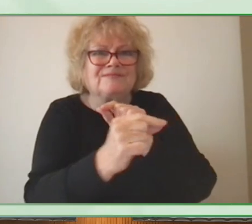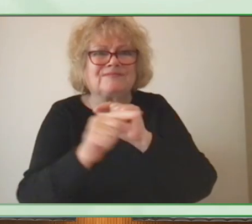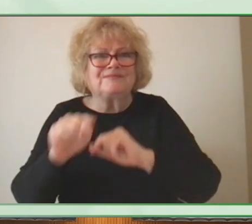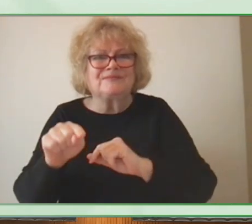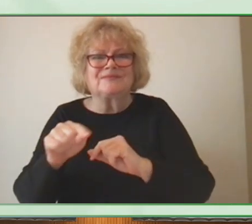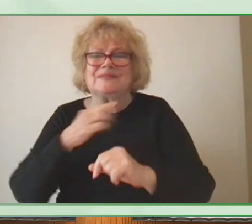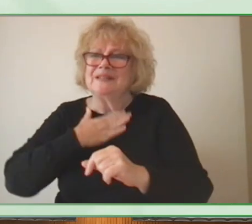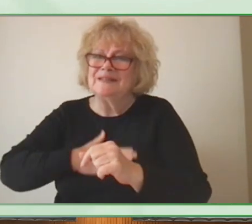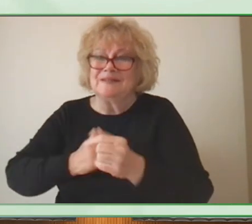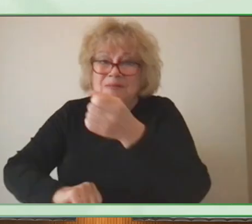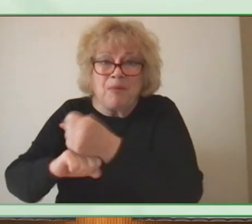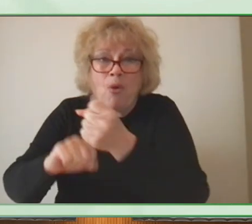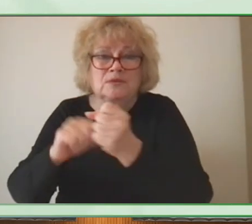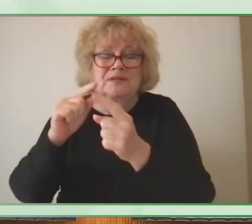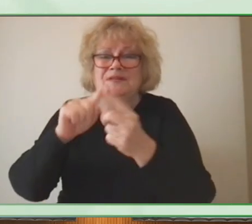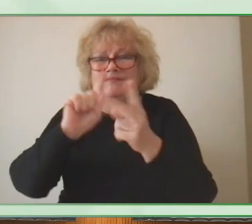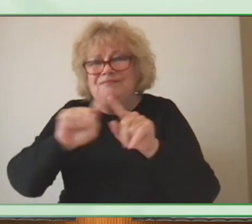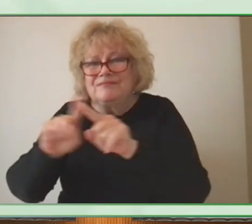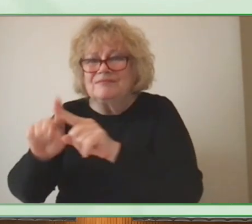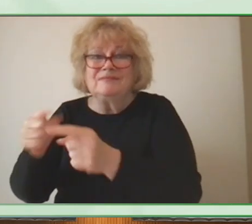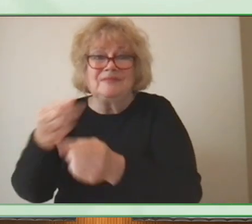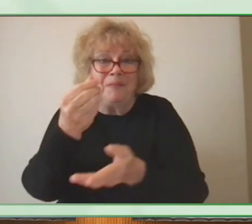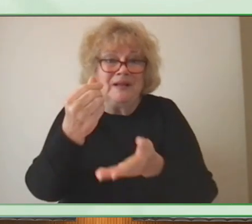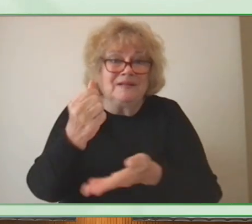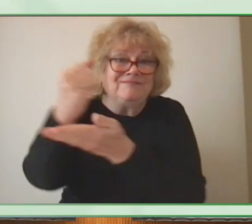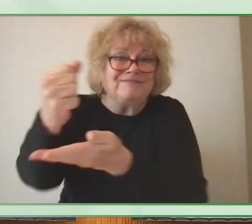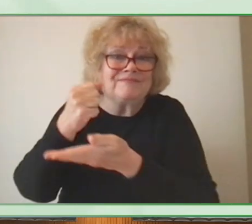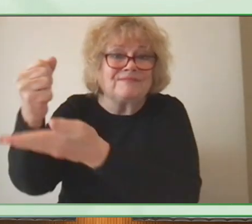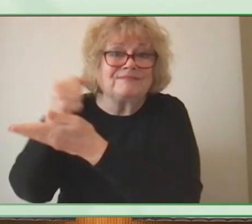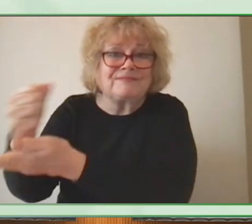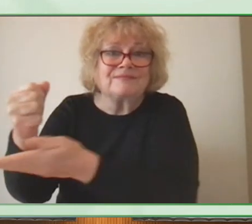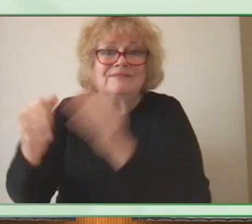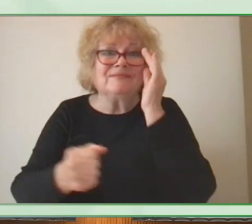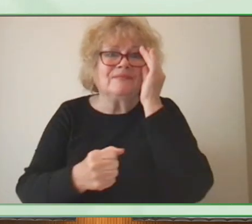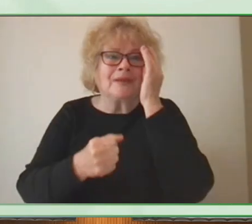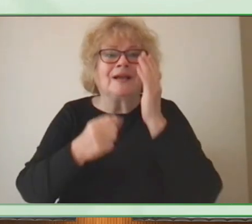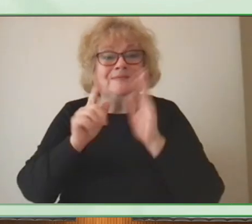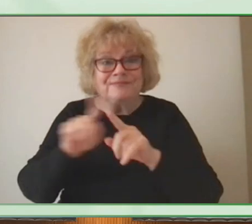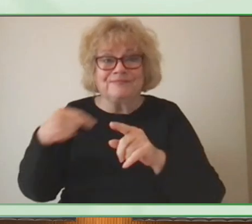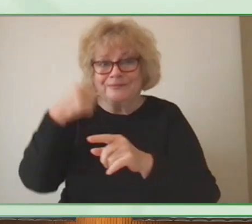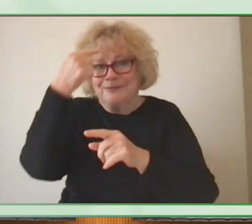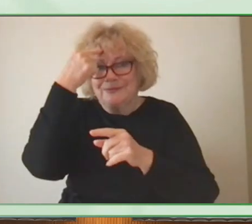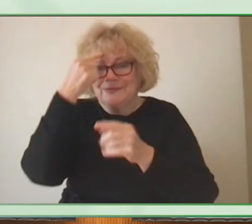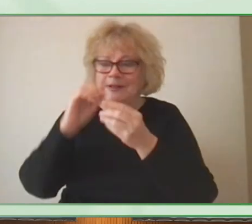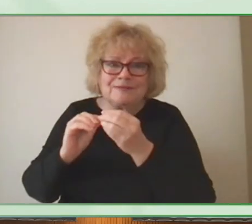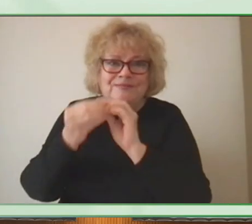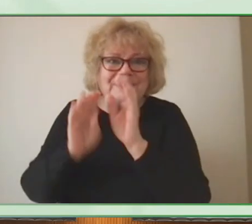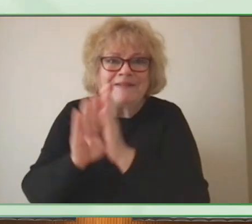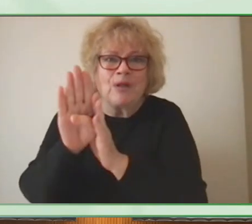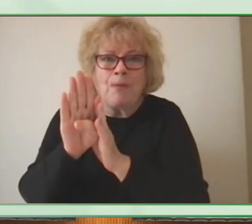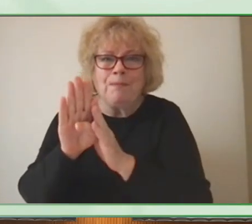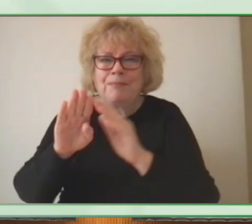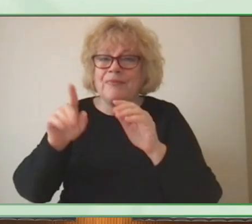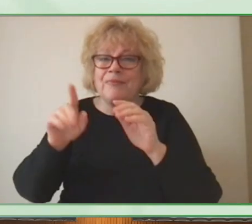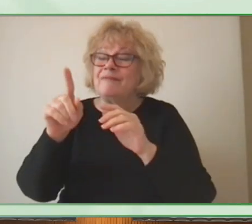war will start. Also we launched fundraising campaign, but again, responsibility was